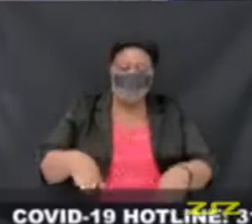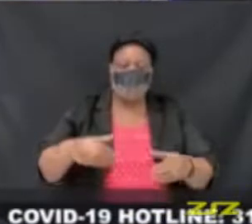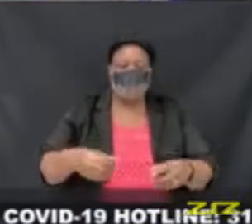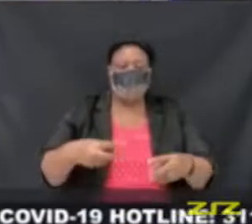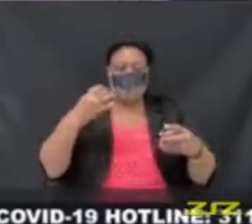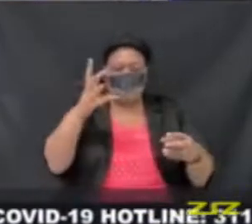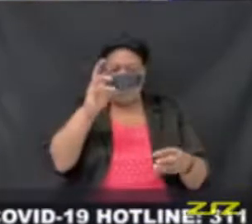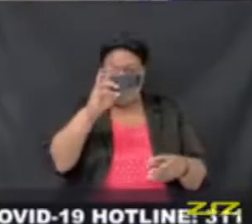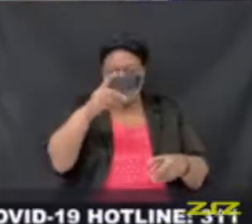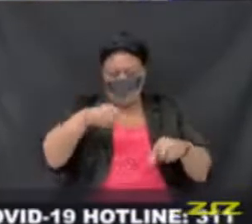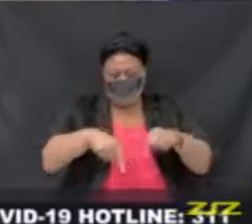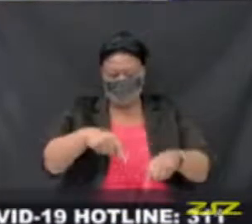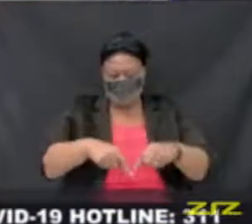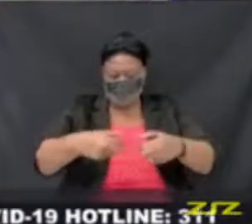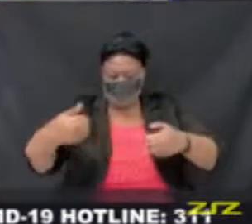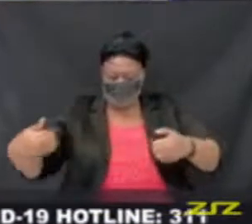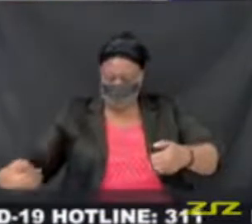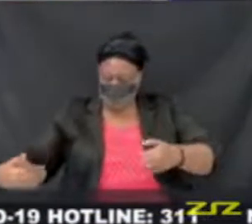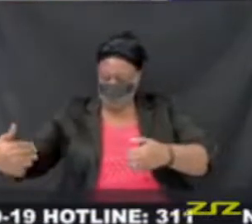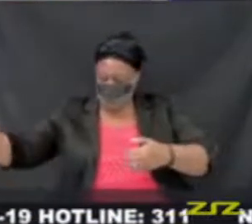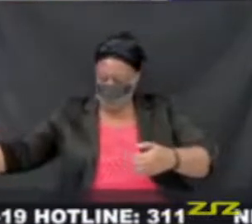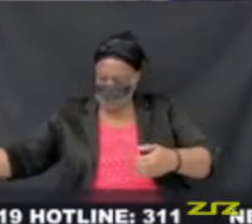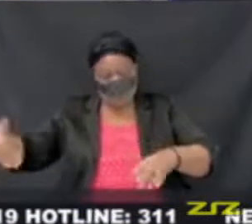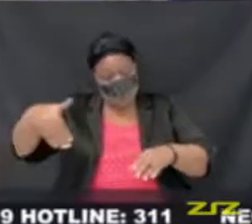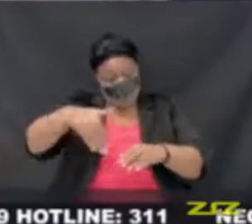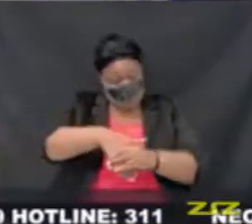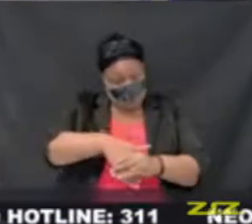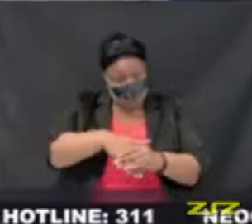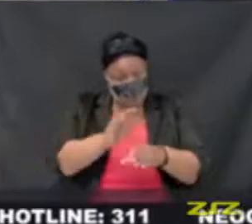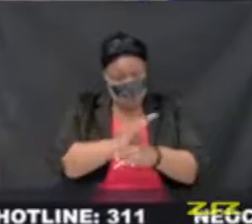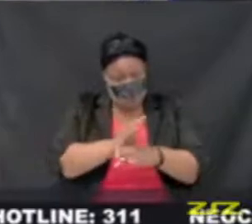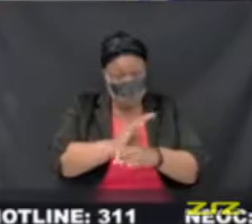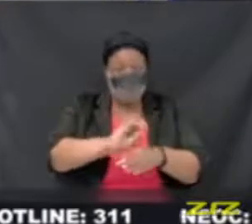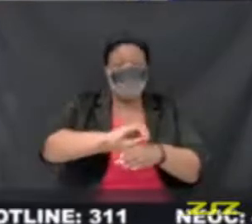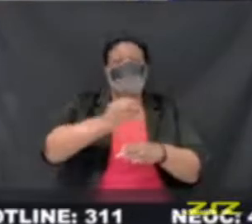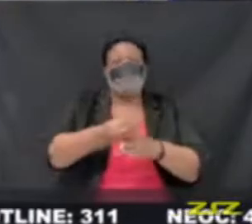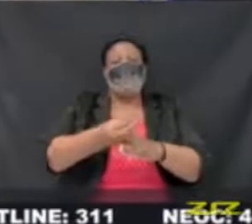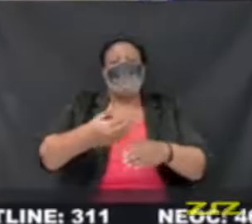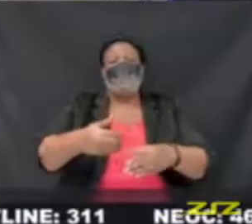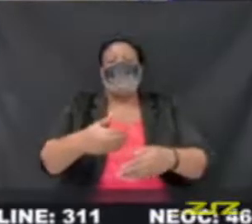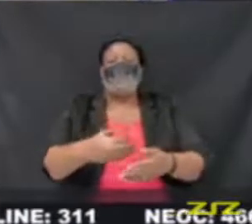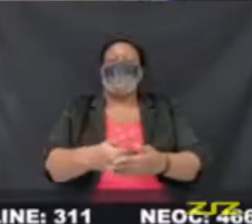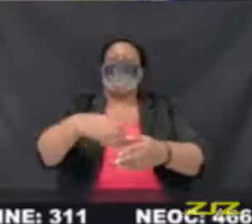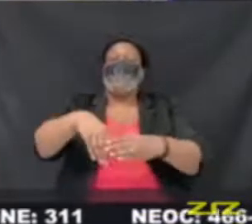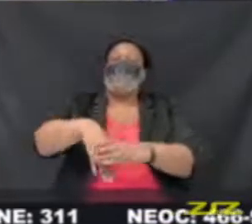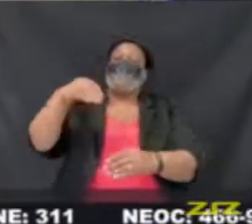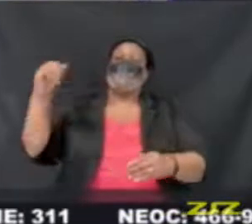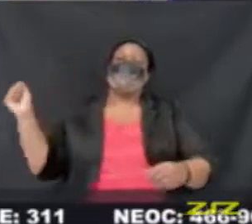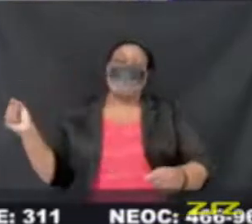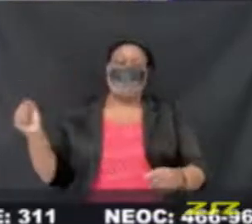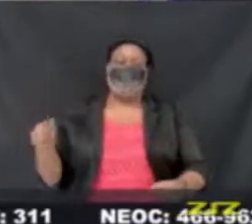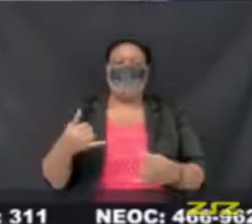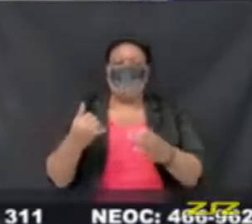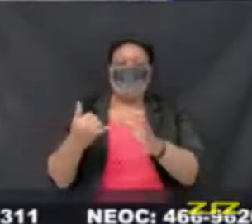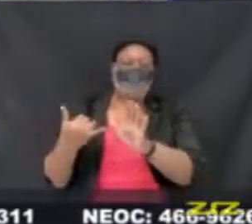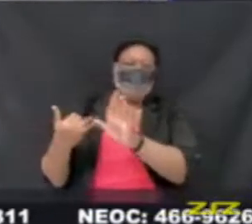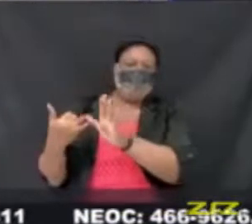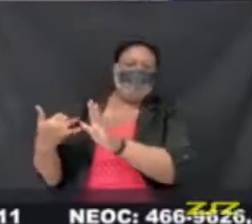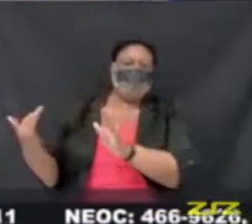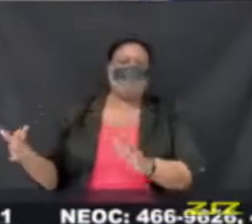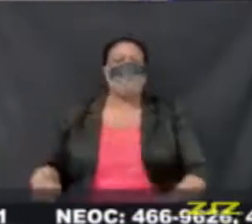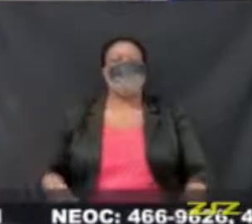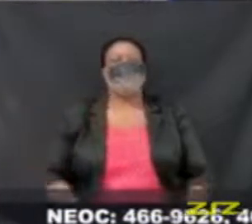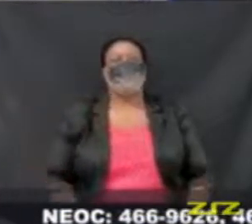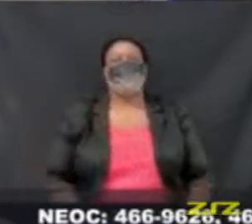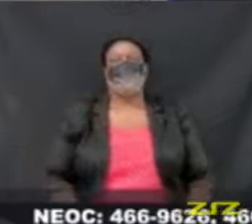inside or outside of their business, if a line to enter the business is required.